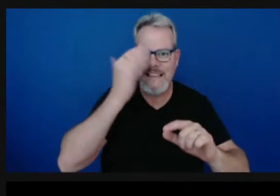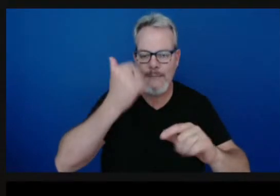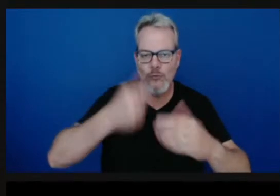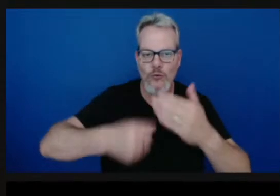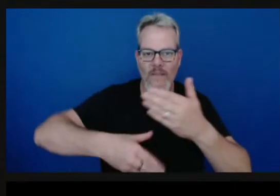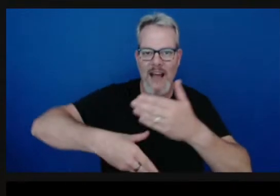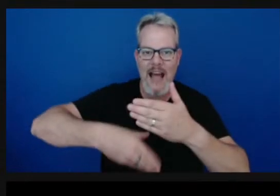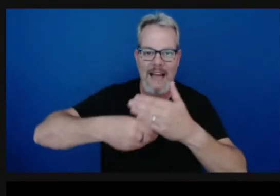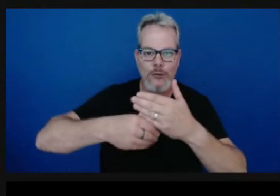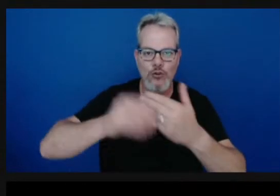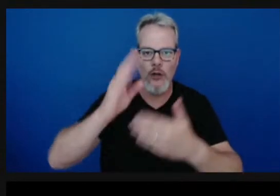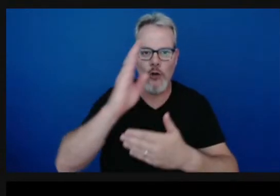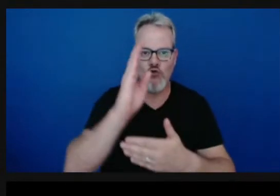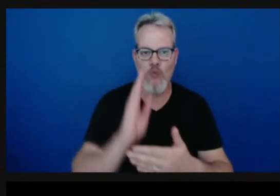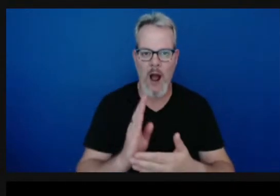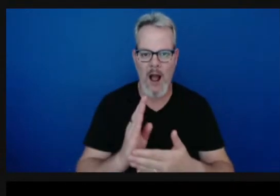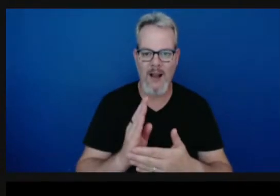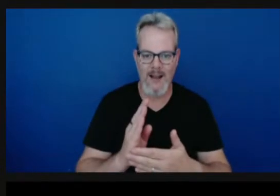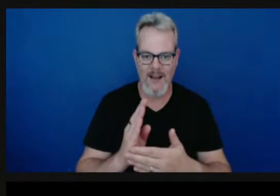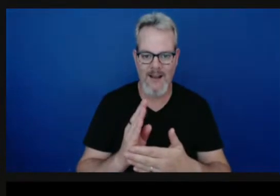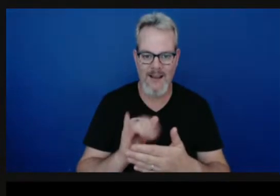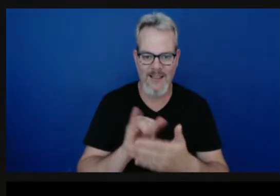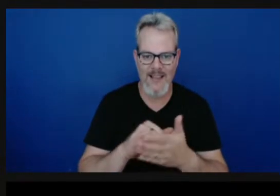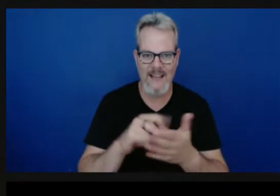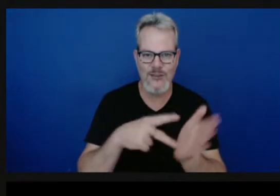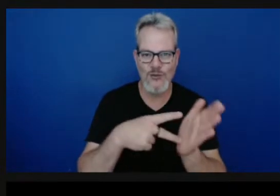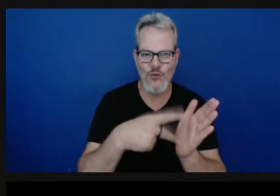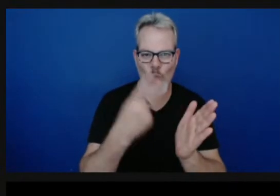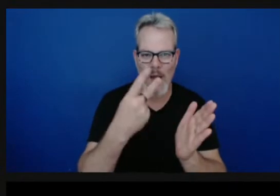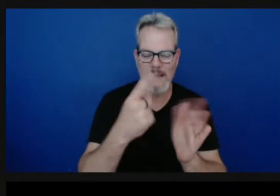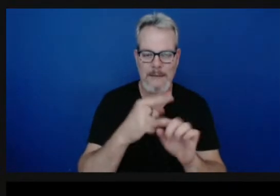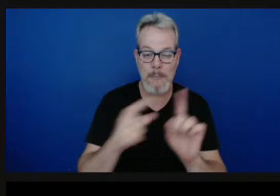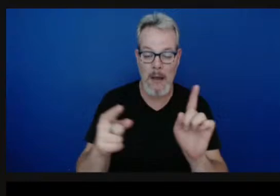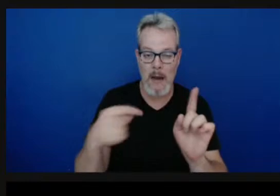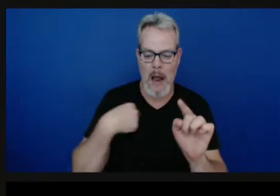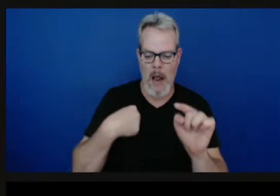here, a double one. And so it's been a little while, but I went back to